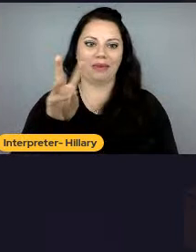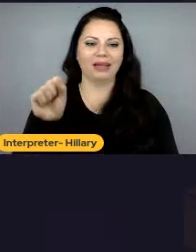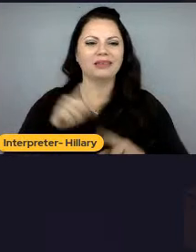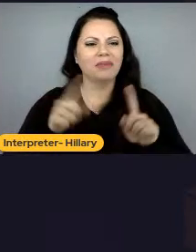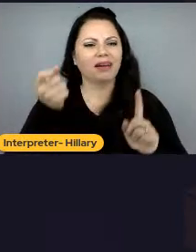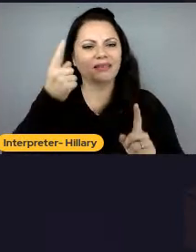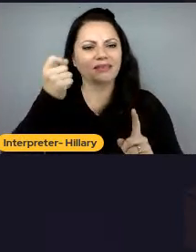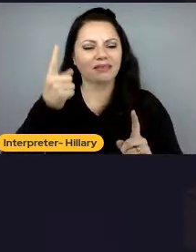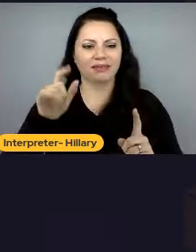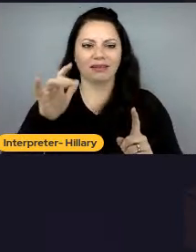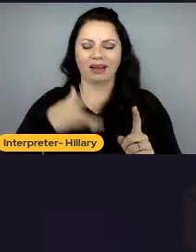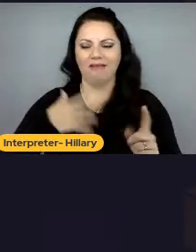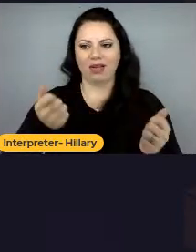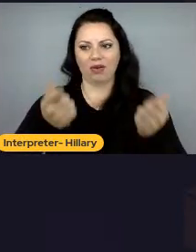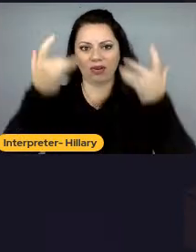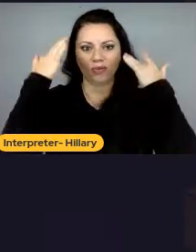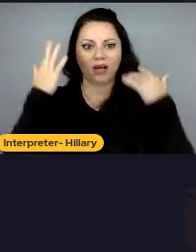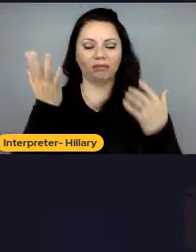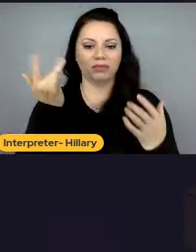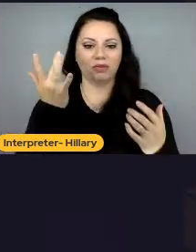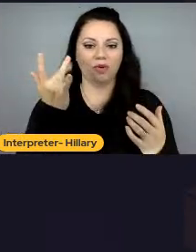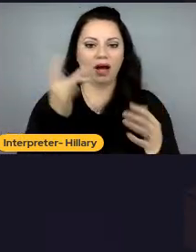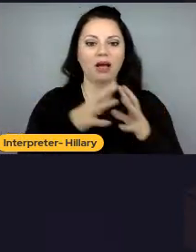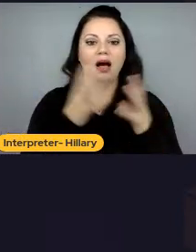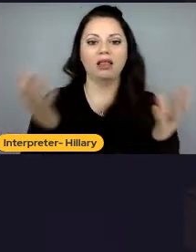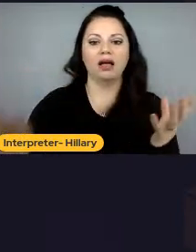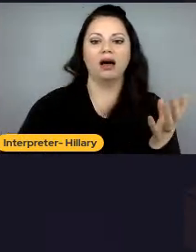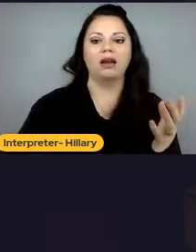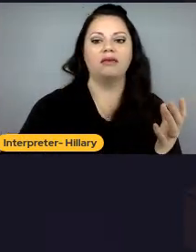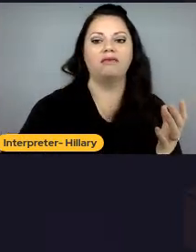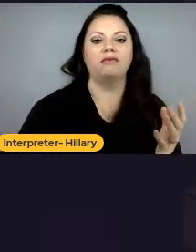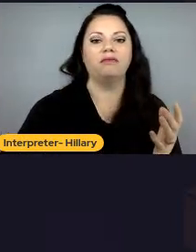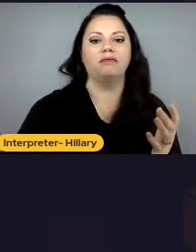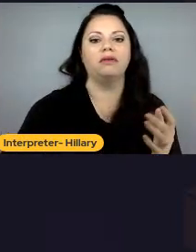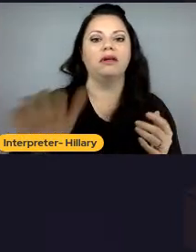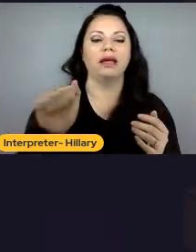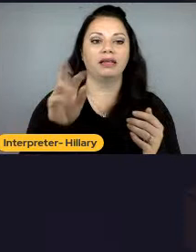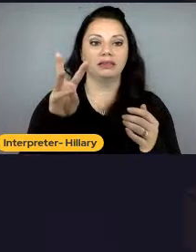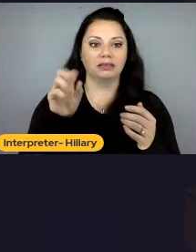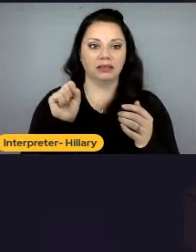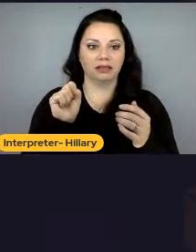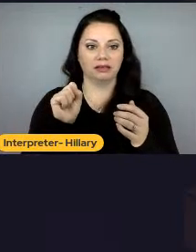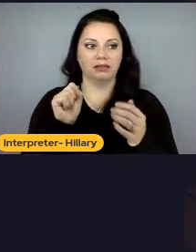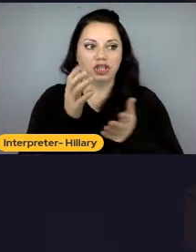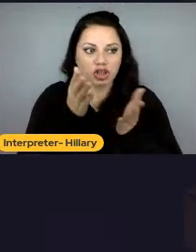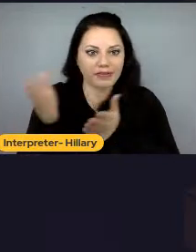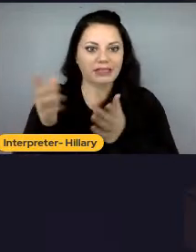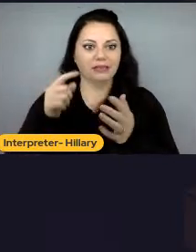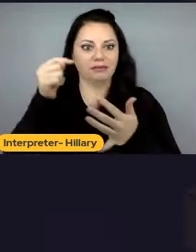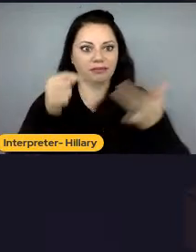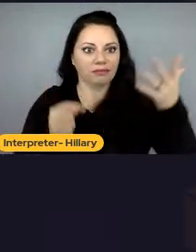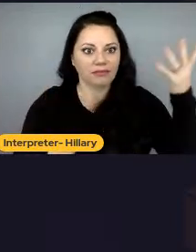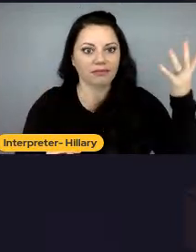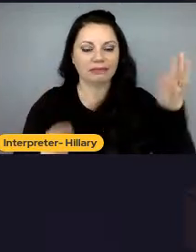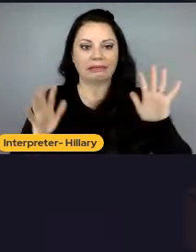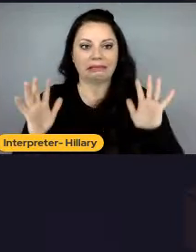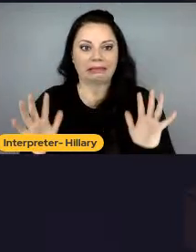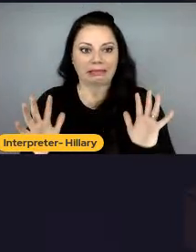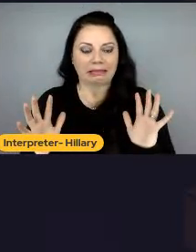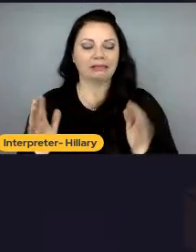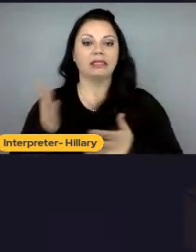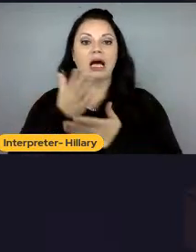bit overwhelmed because there are a lot of Amazon Web Services that exist, and some of them,